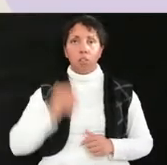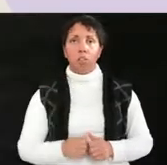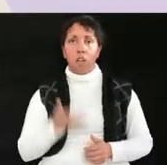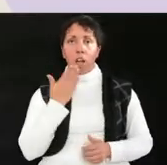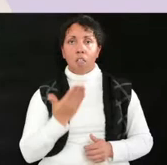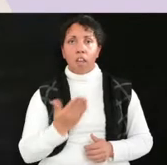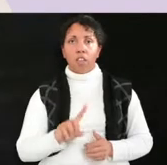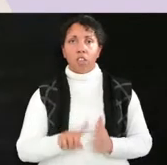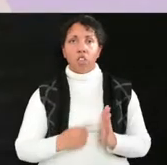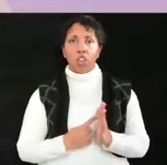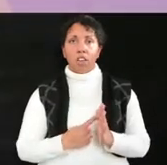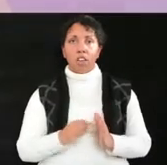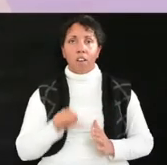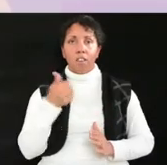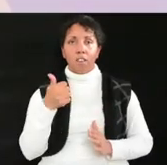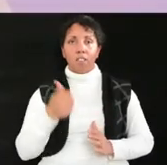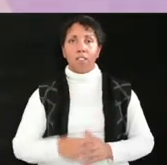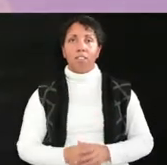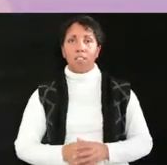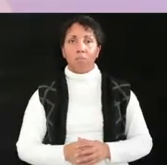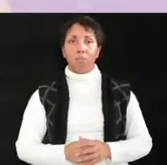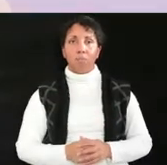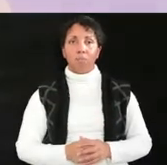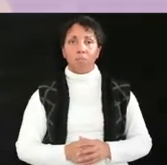great. Thanks, Jayne.